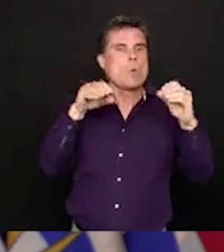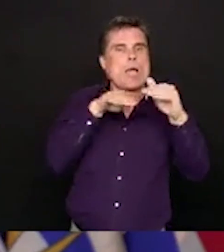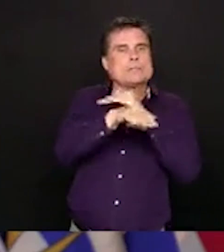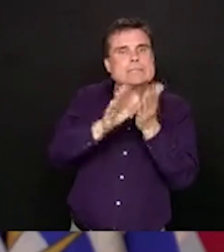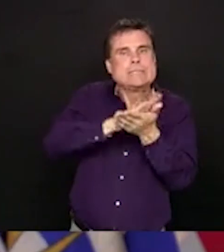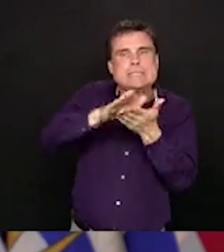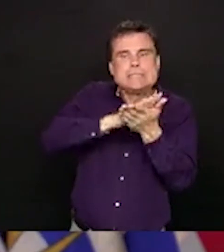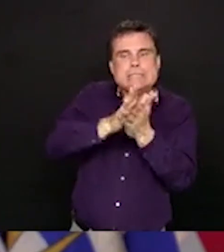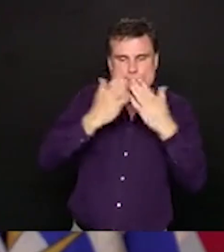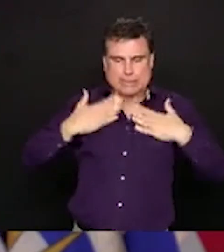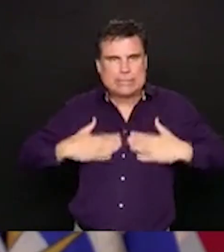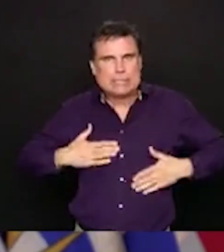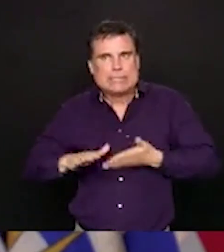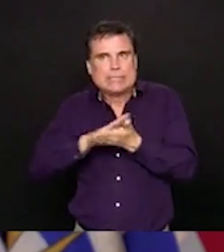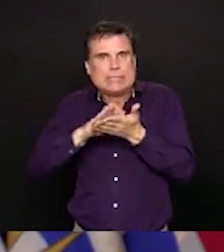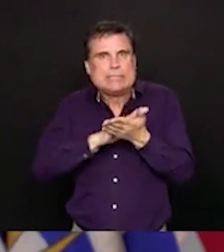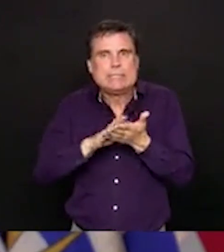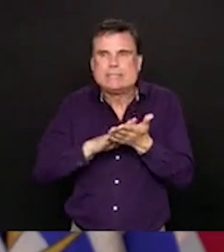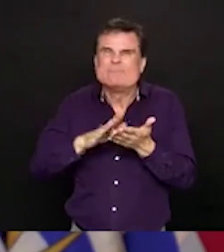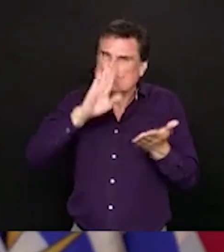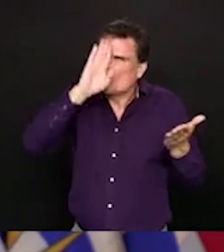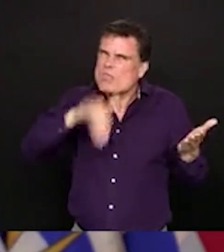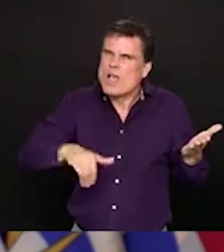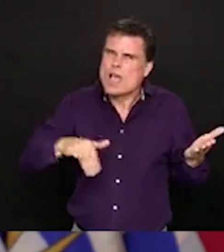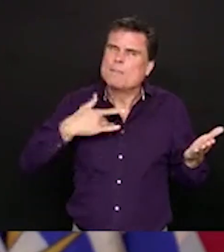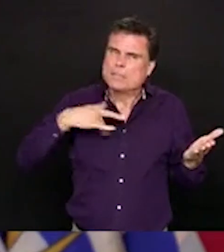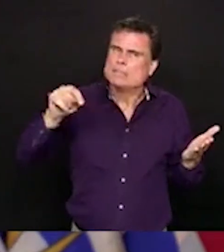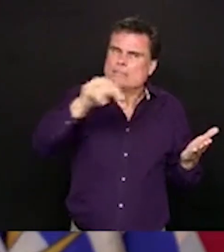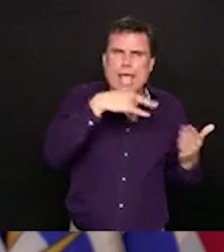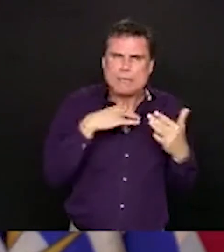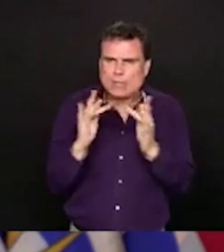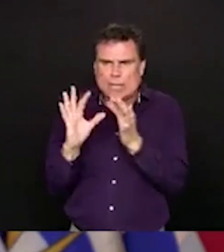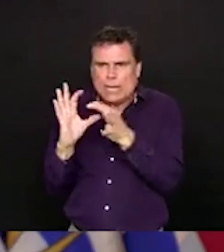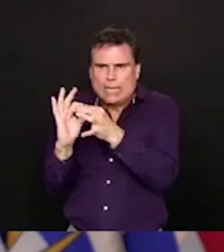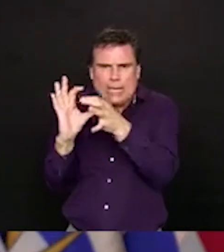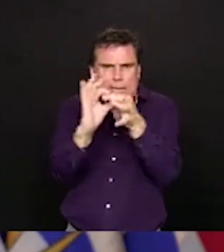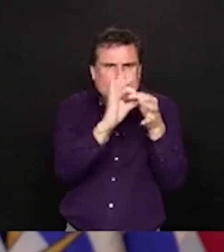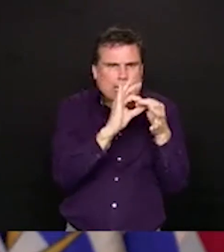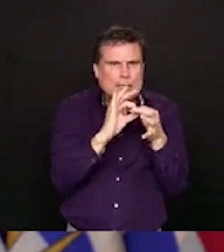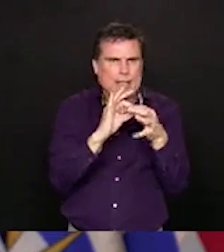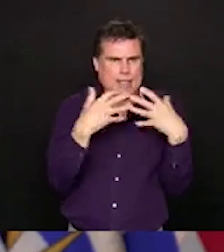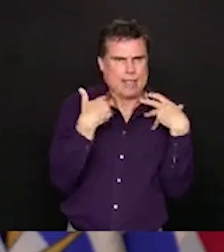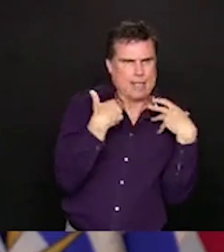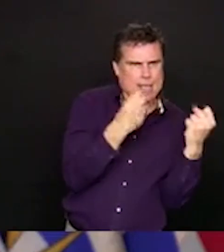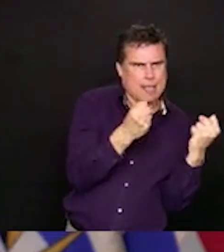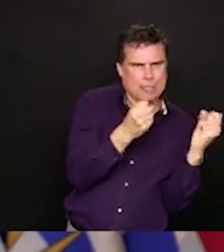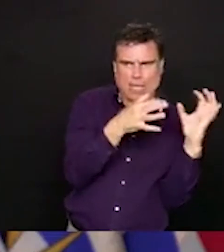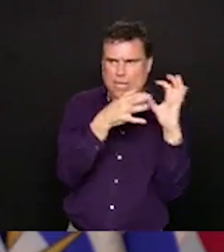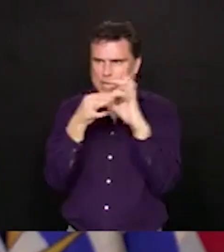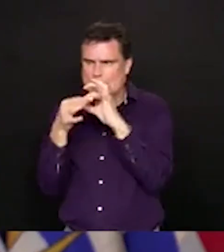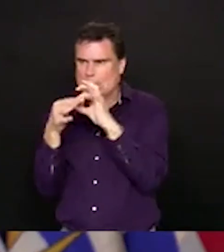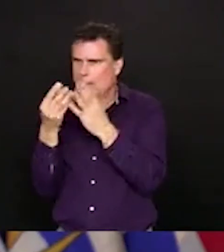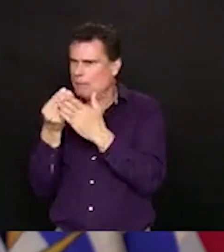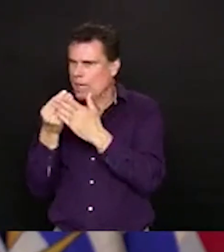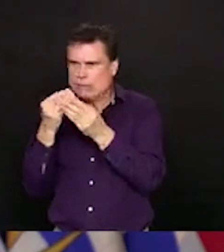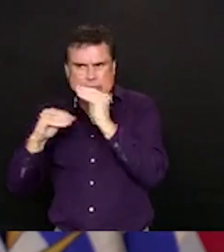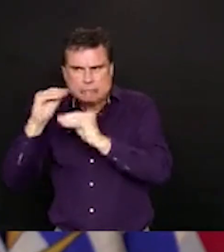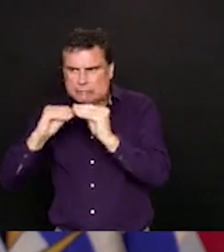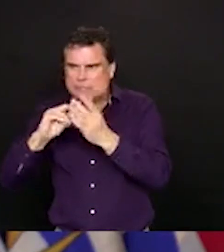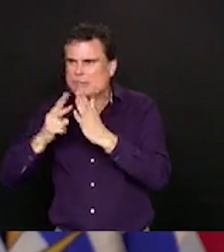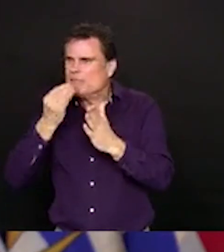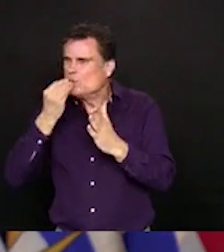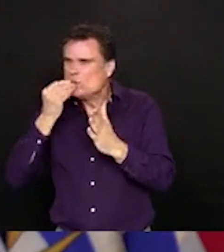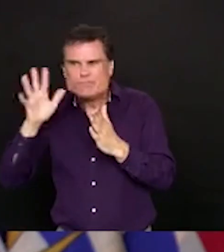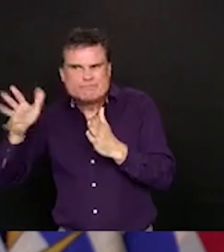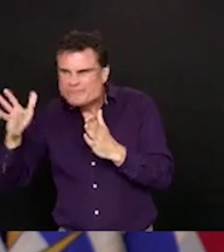at how we might be able to do that in terms of the cases. It has been, as you know, there's been an evolution around